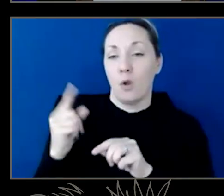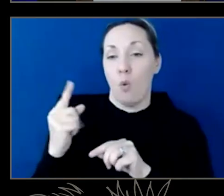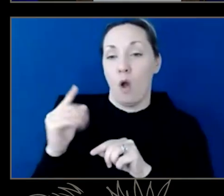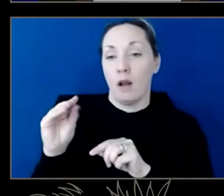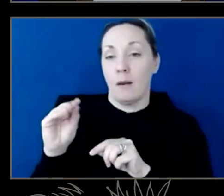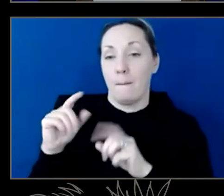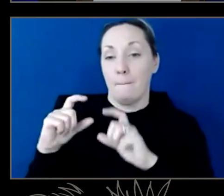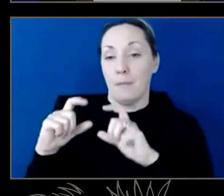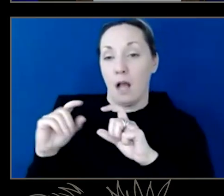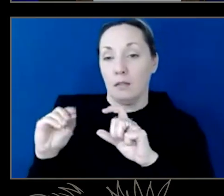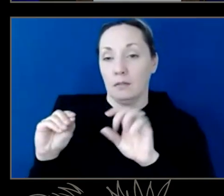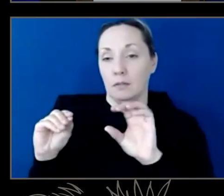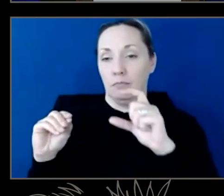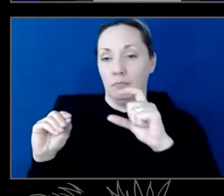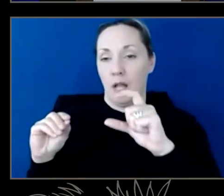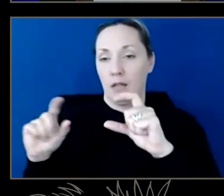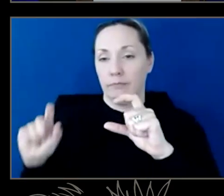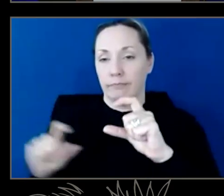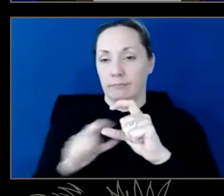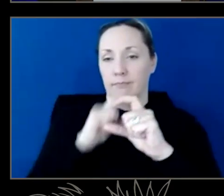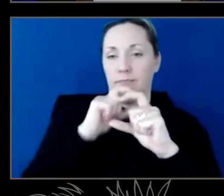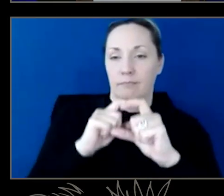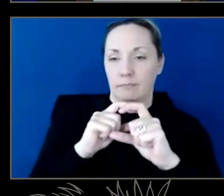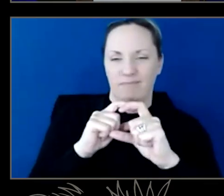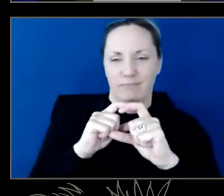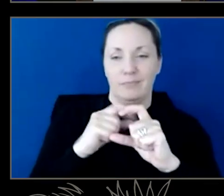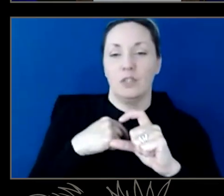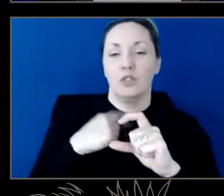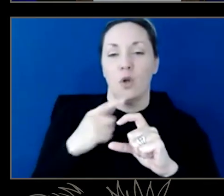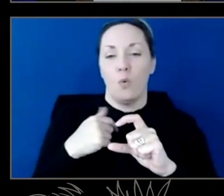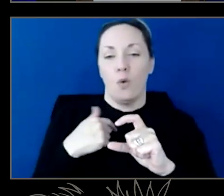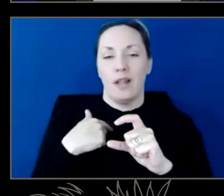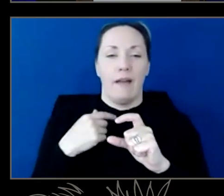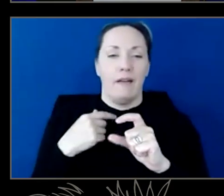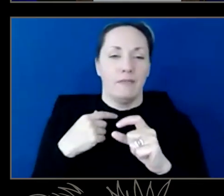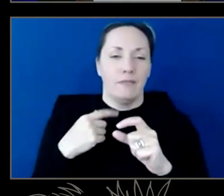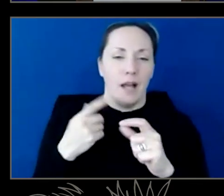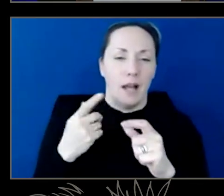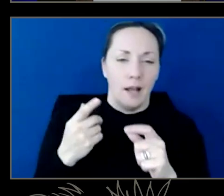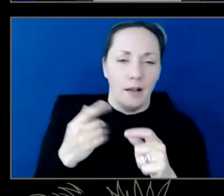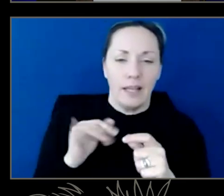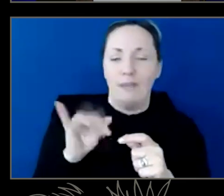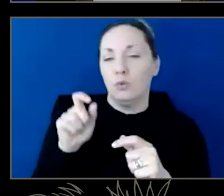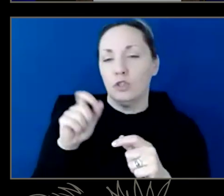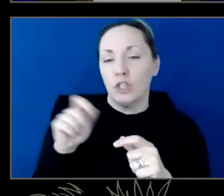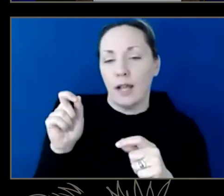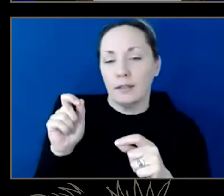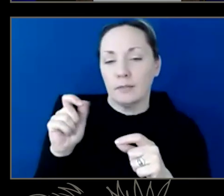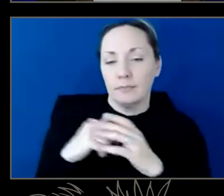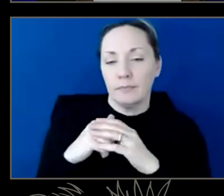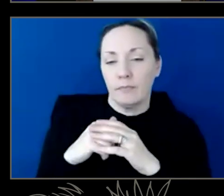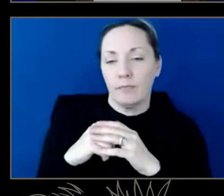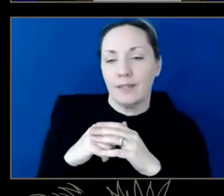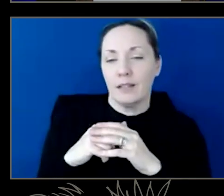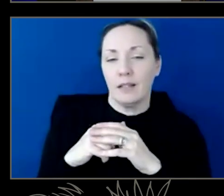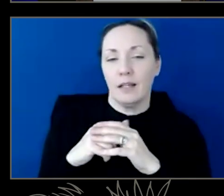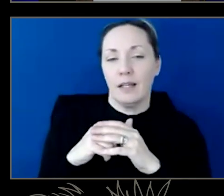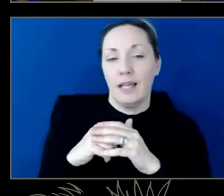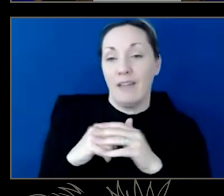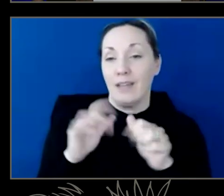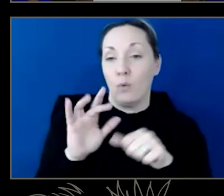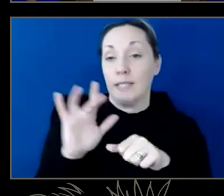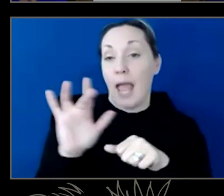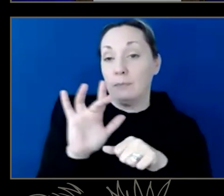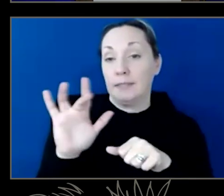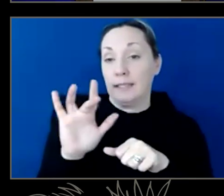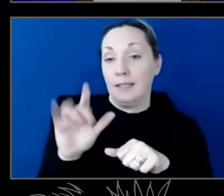another. So what we did was kind of a logic where you checked if the space was empty or not.